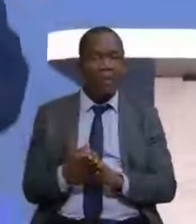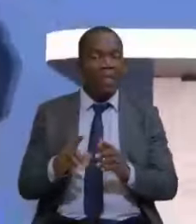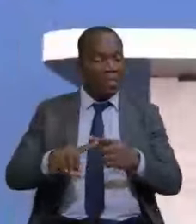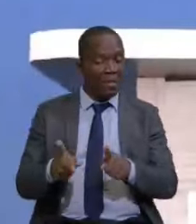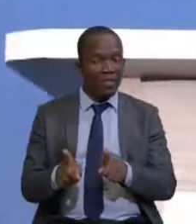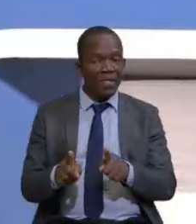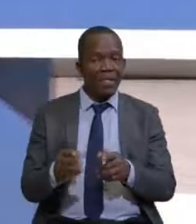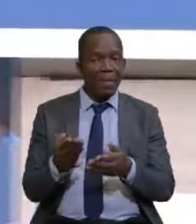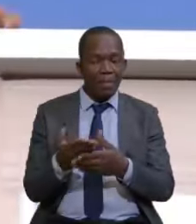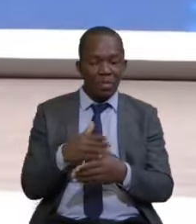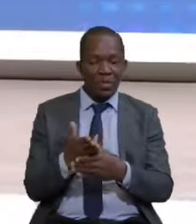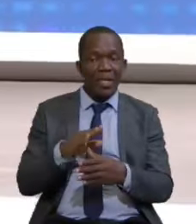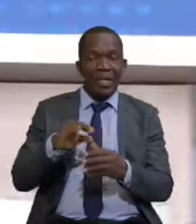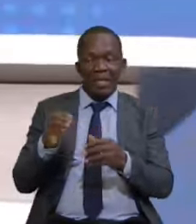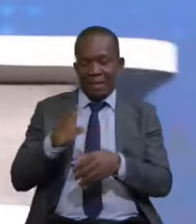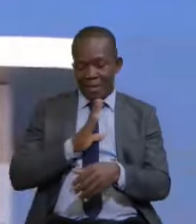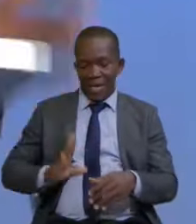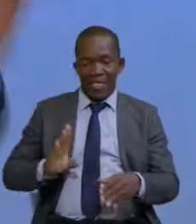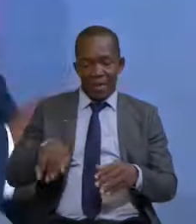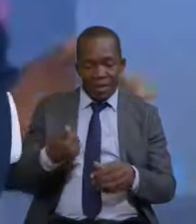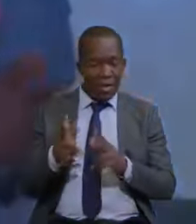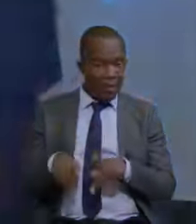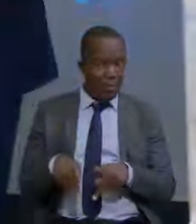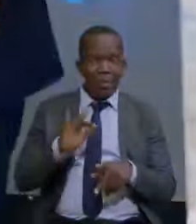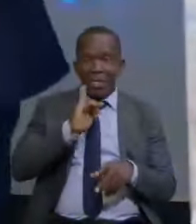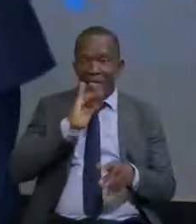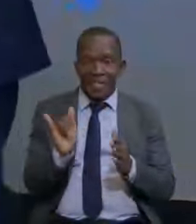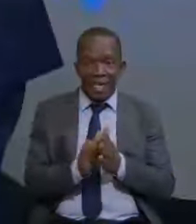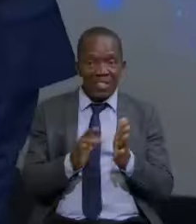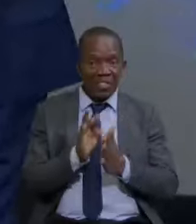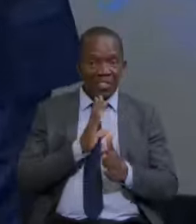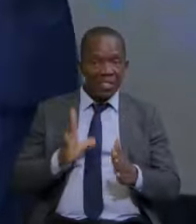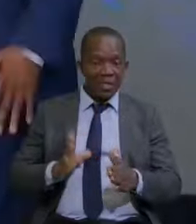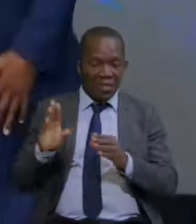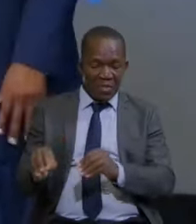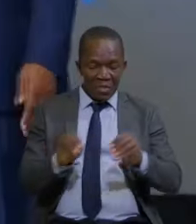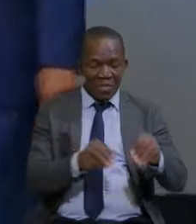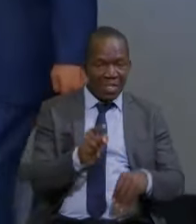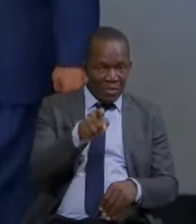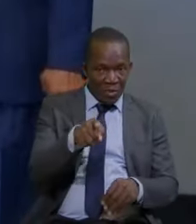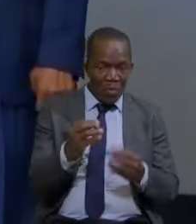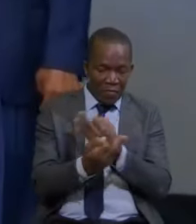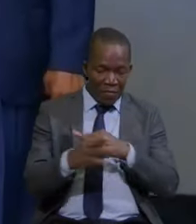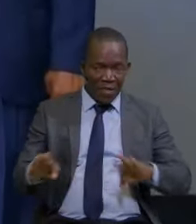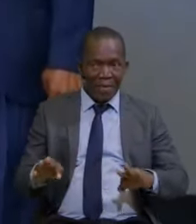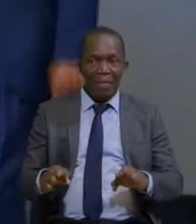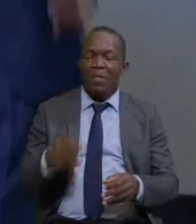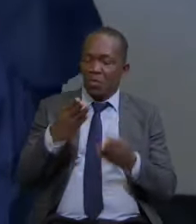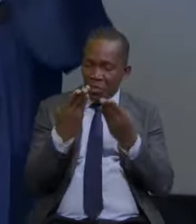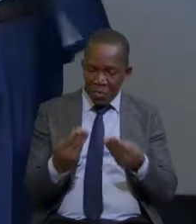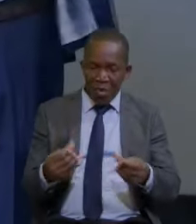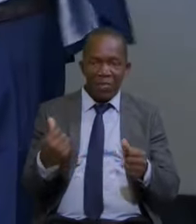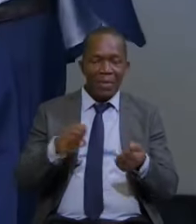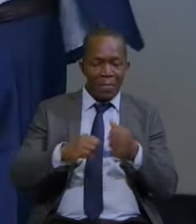is that he sets you free from the problem that you had before, and